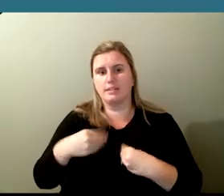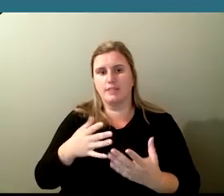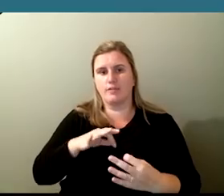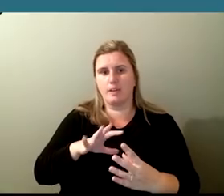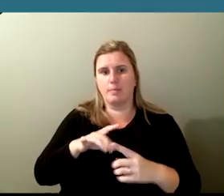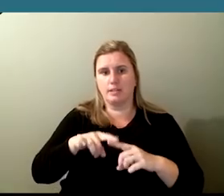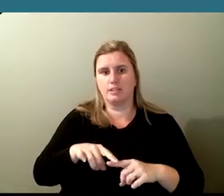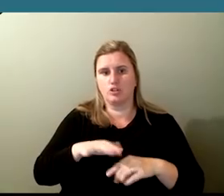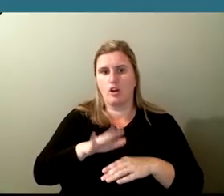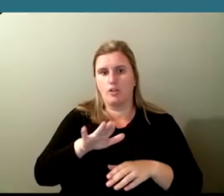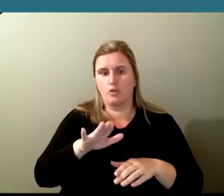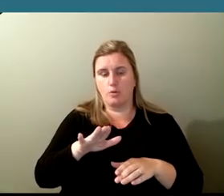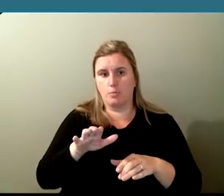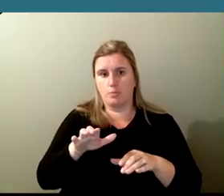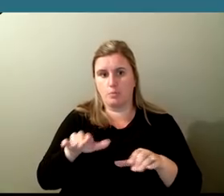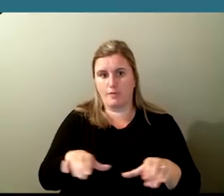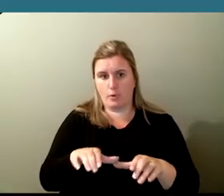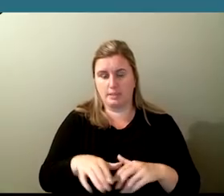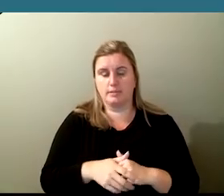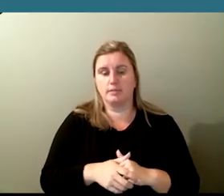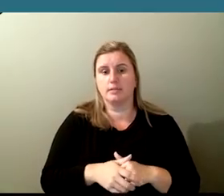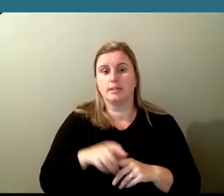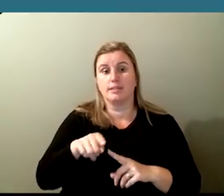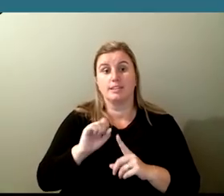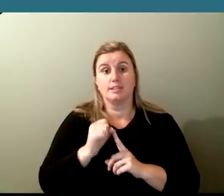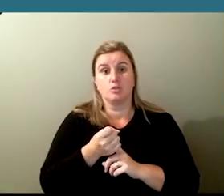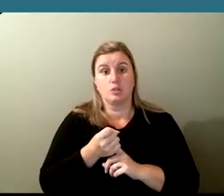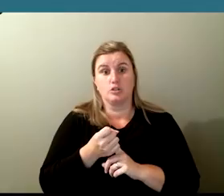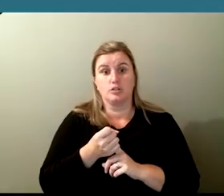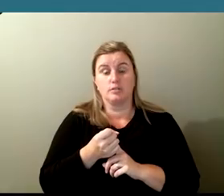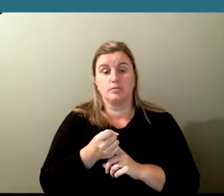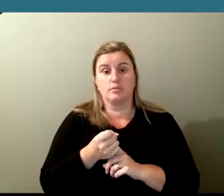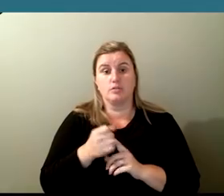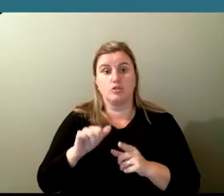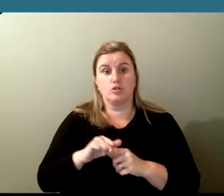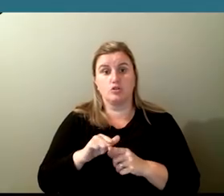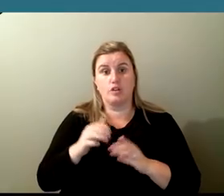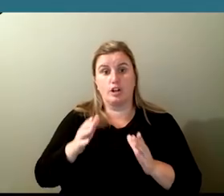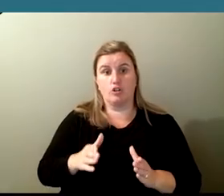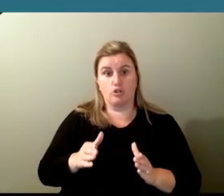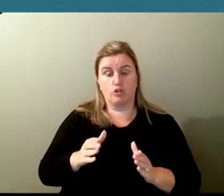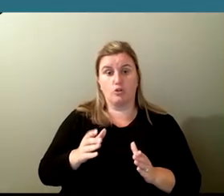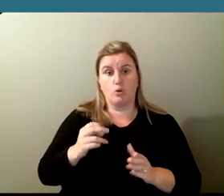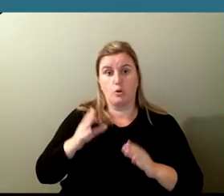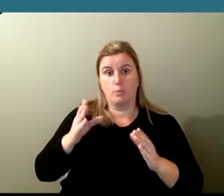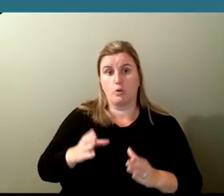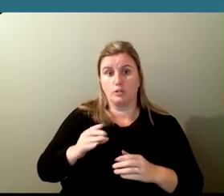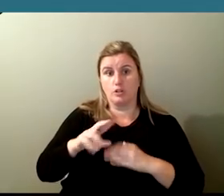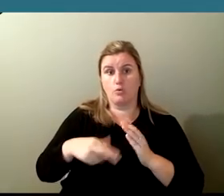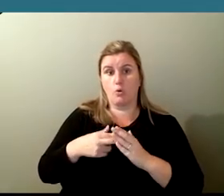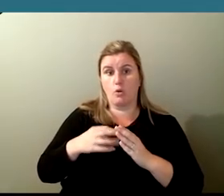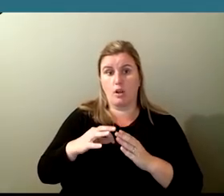that performance. In this case, the trainer, or the person in the role of